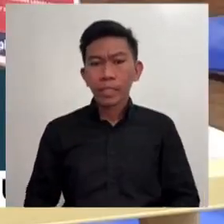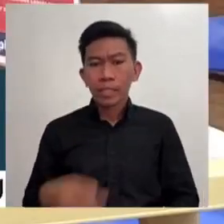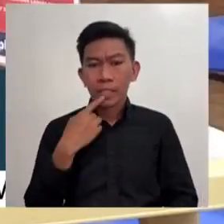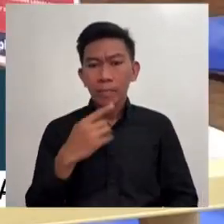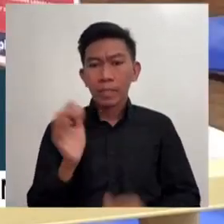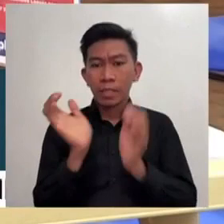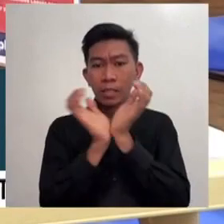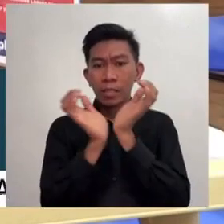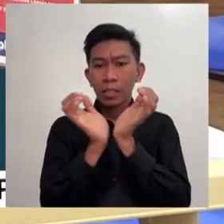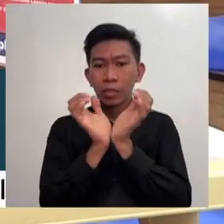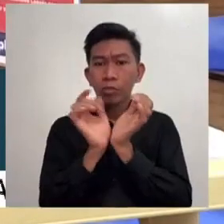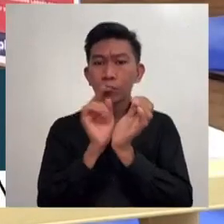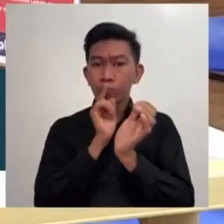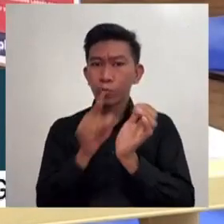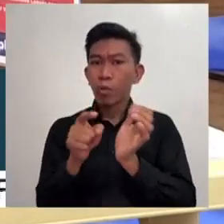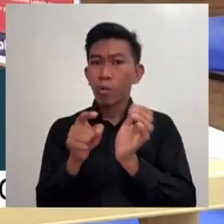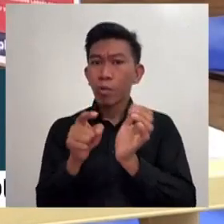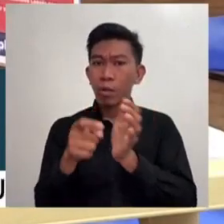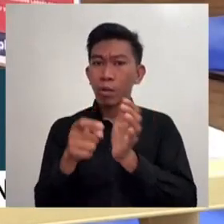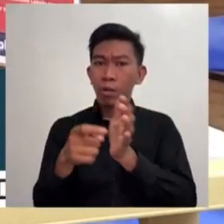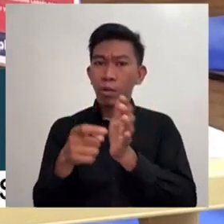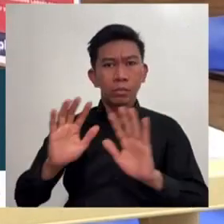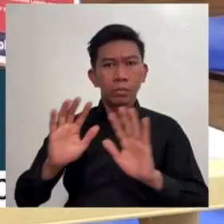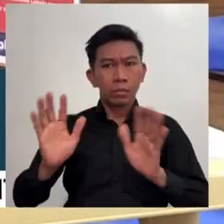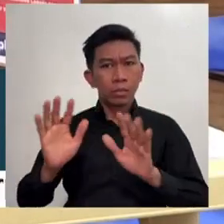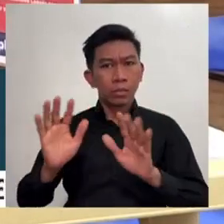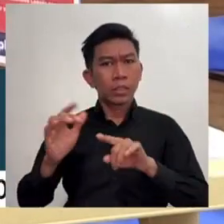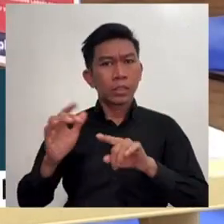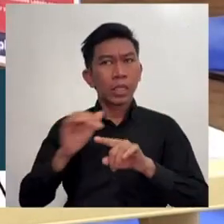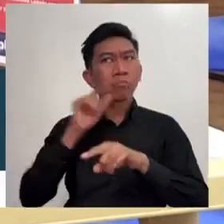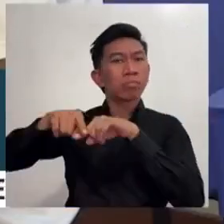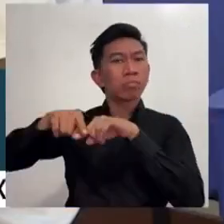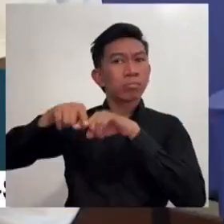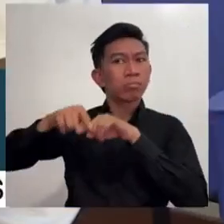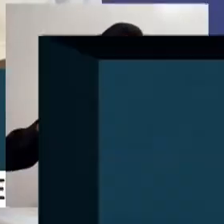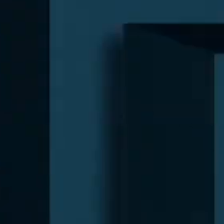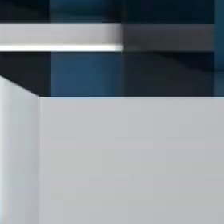culture of dependency on assistance provided by government.